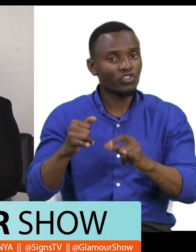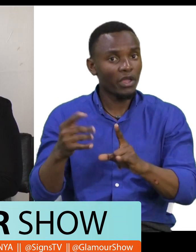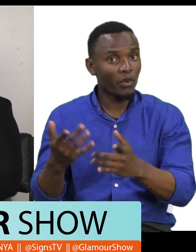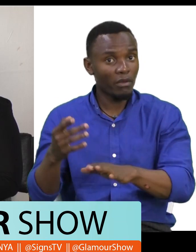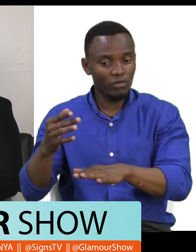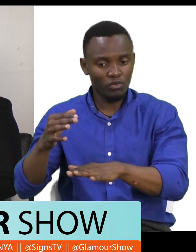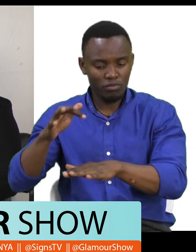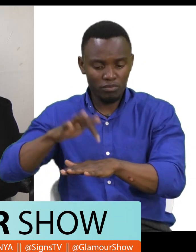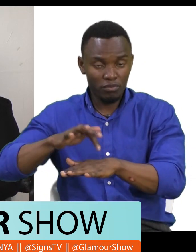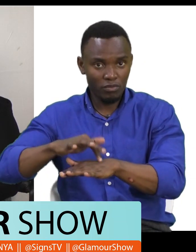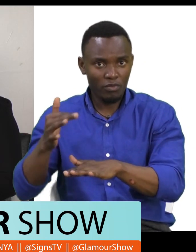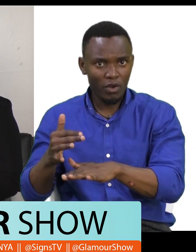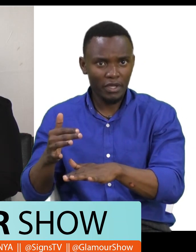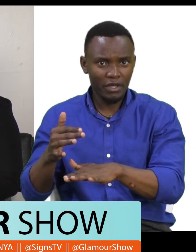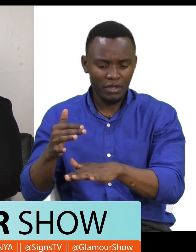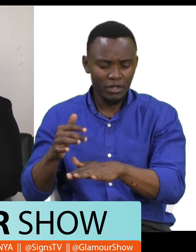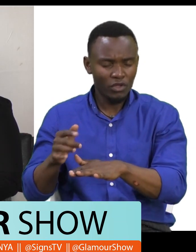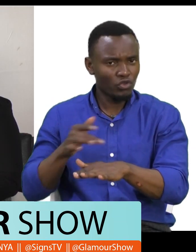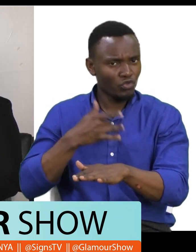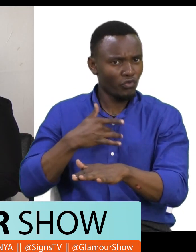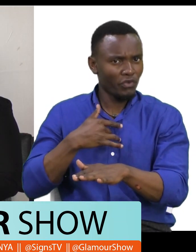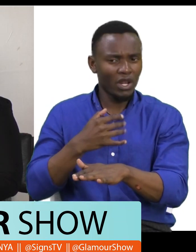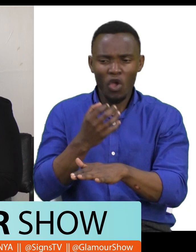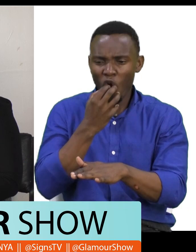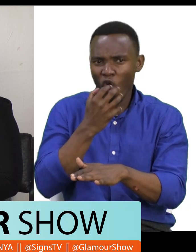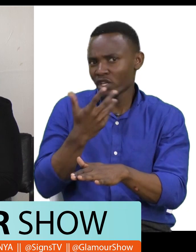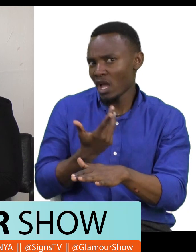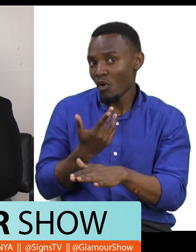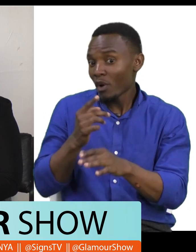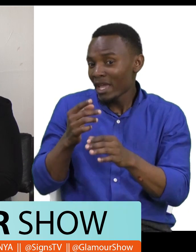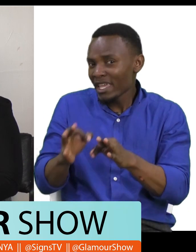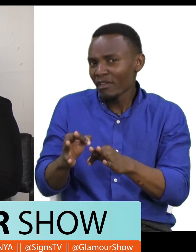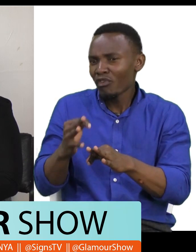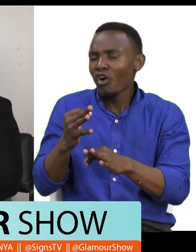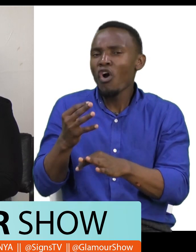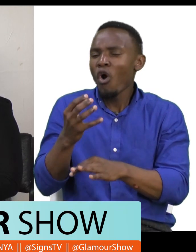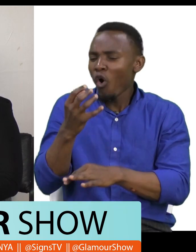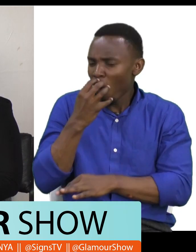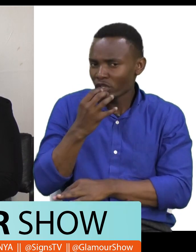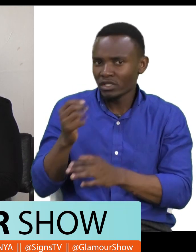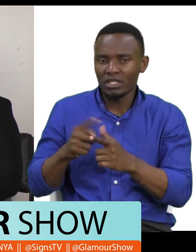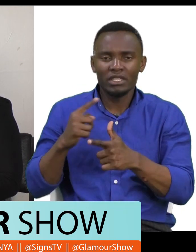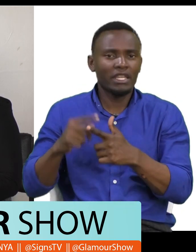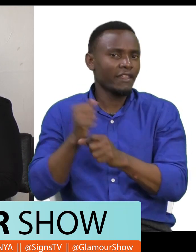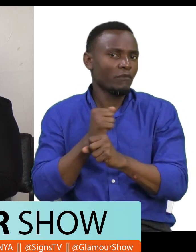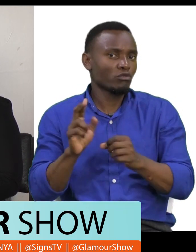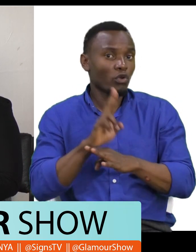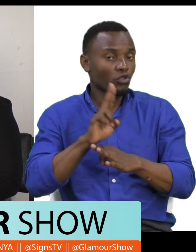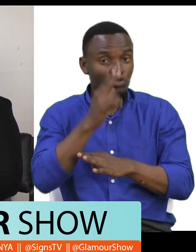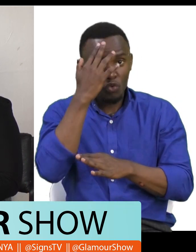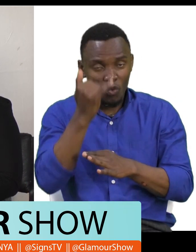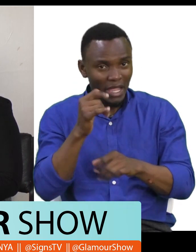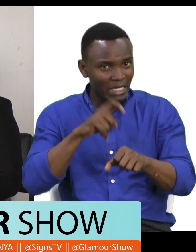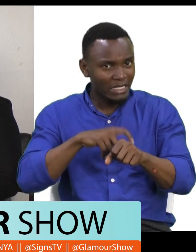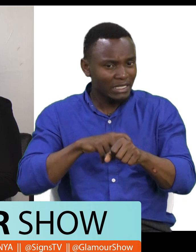back of your hand, so to see it is temperature. If it is too hot, you cannot apply it, because the moment you apply